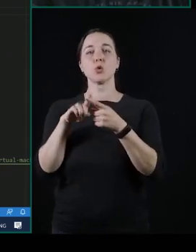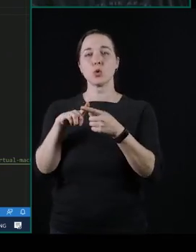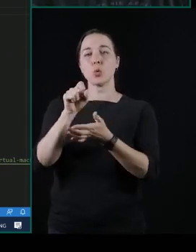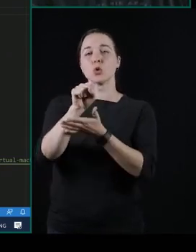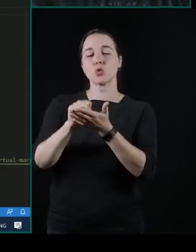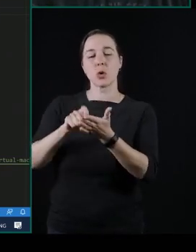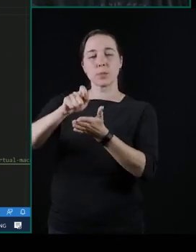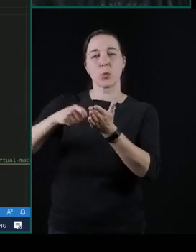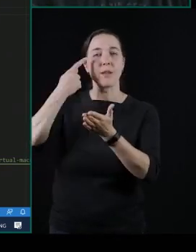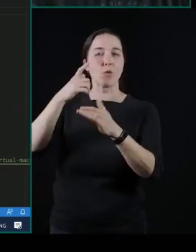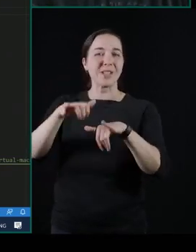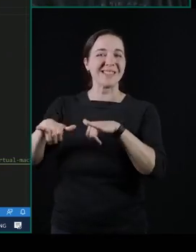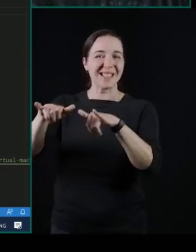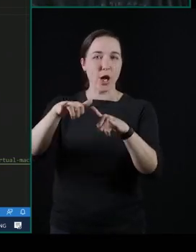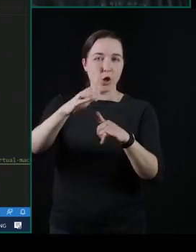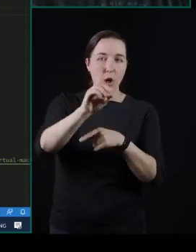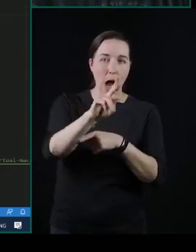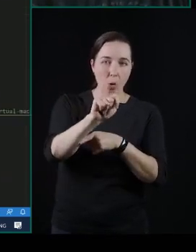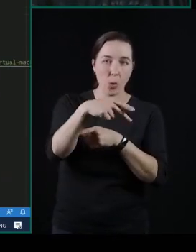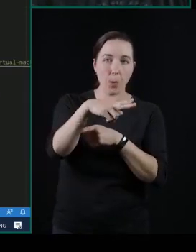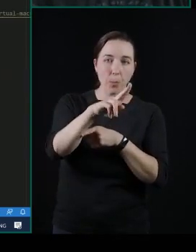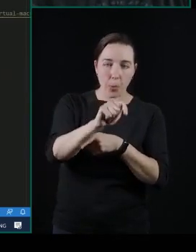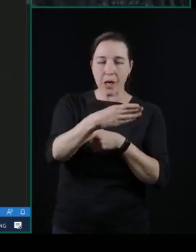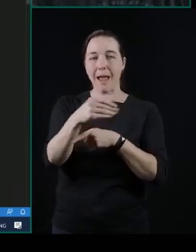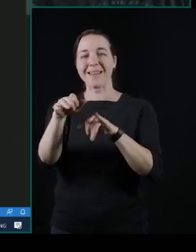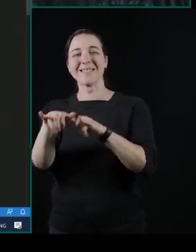strings written on standard output and standard error.